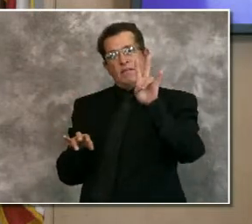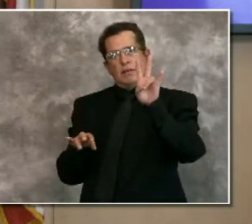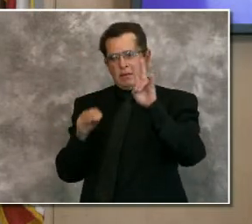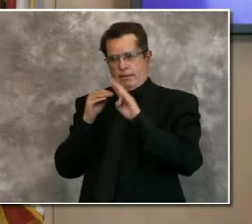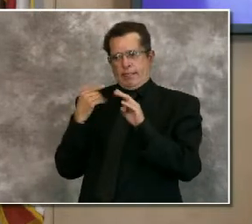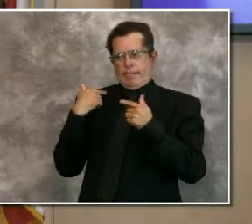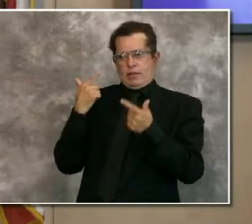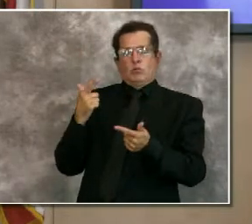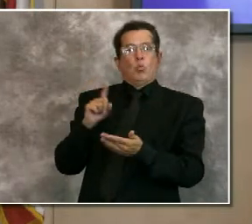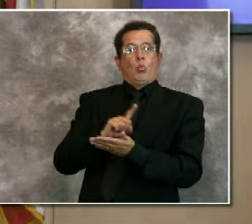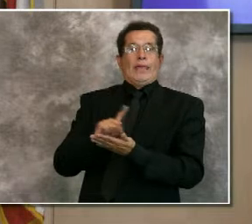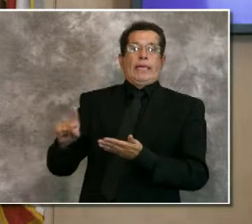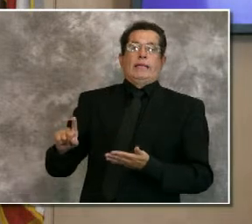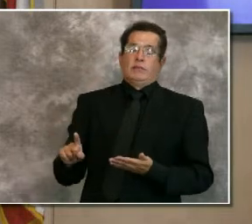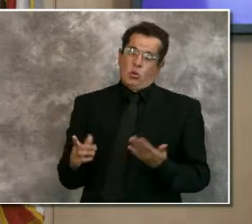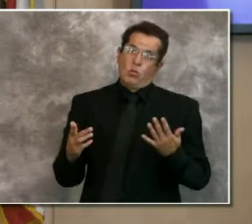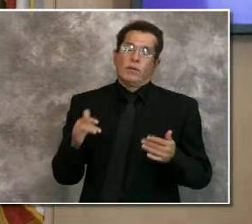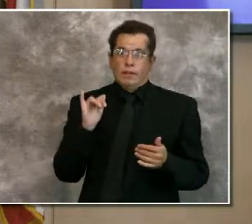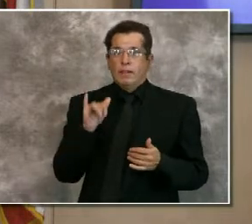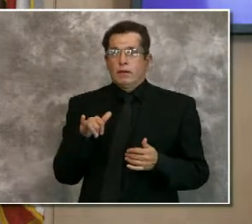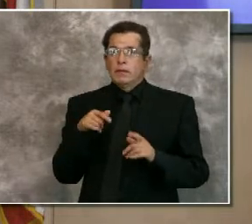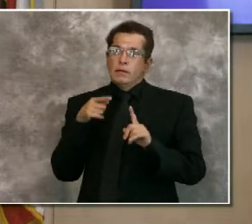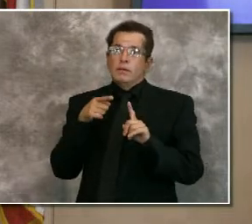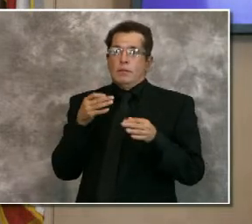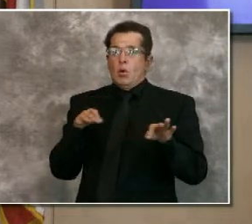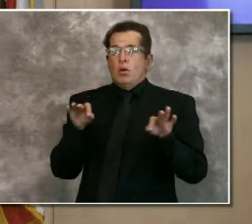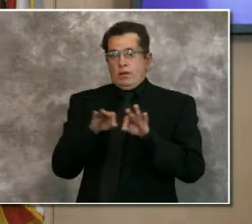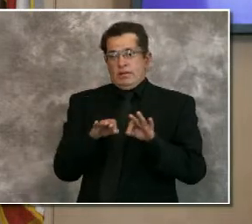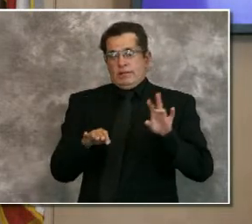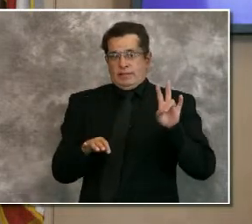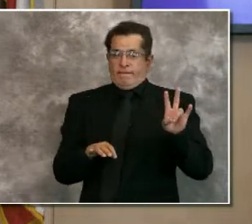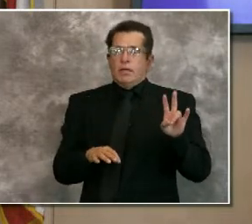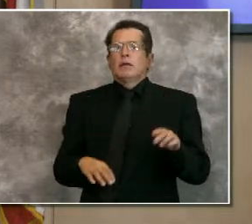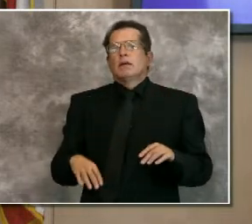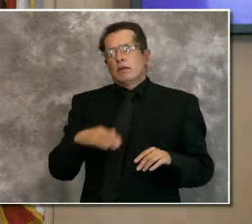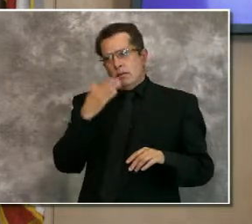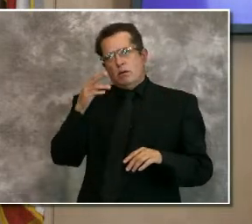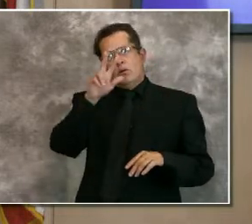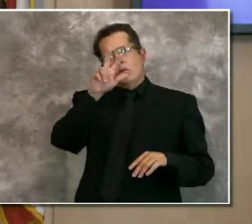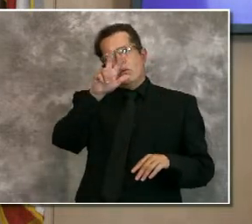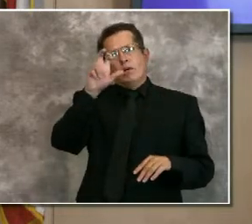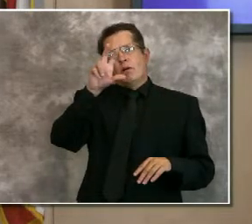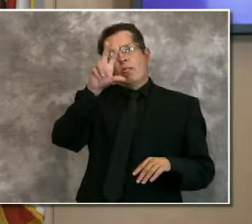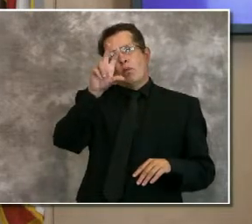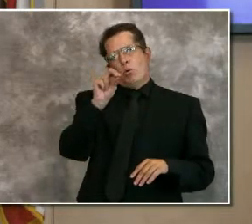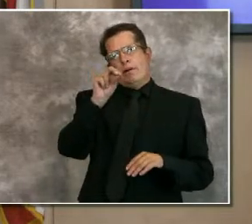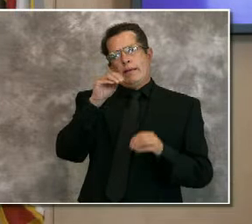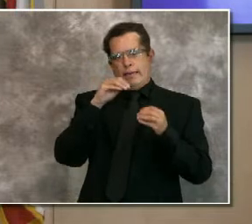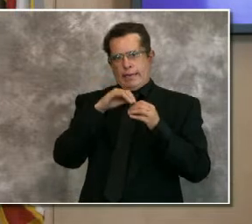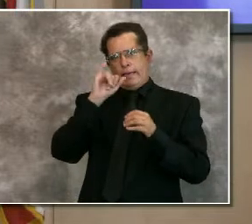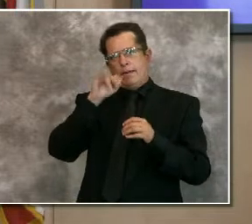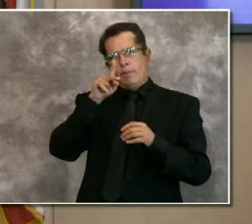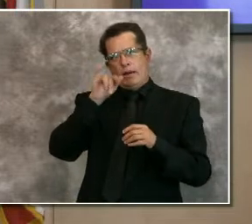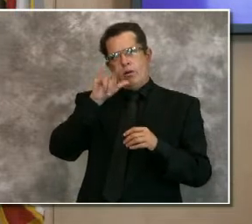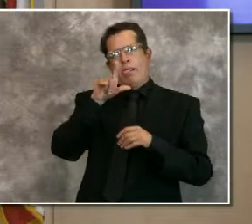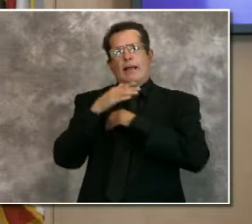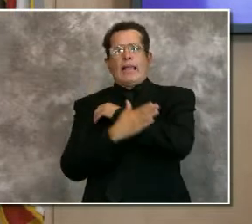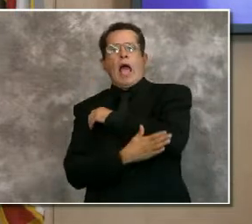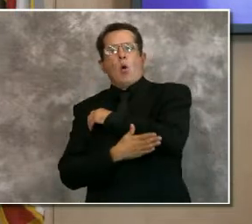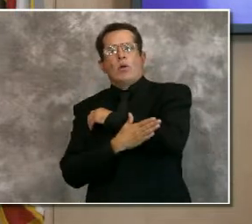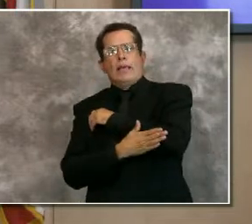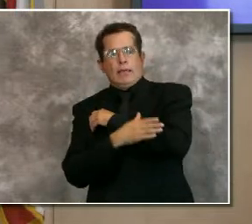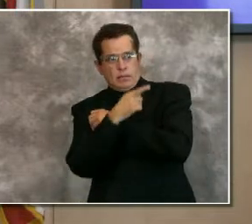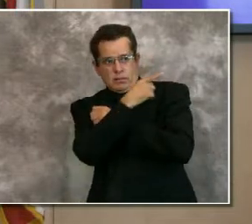the last week, so that's an important thing. And then there have been 330 Imperial County residents who